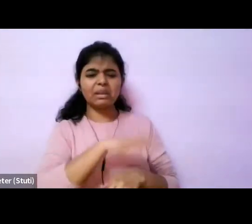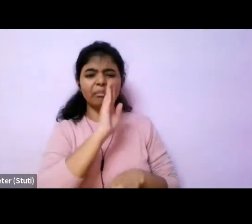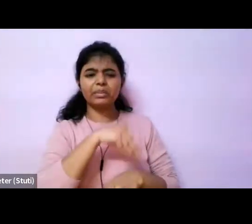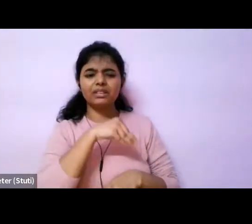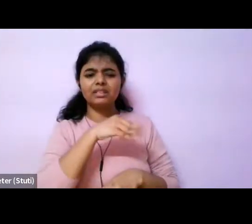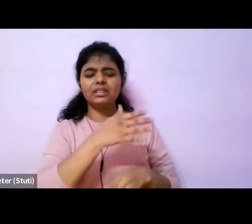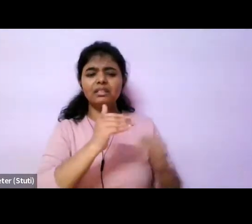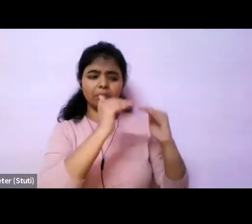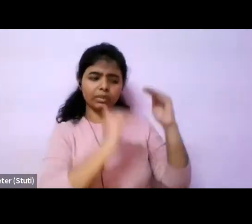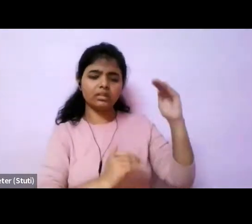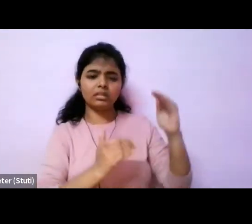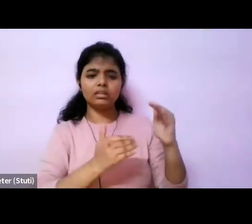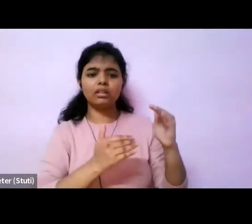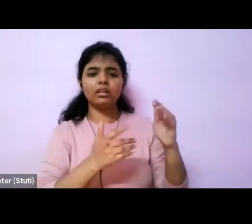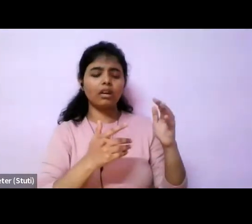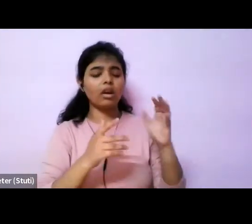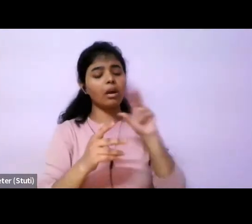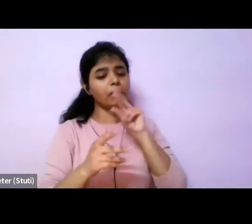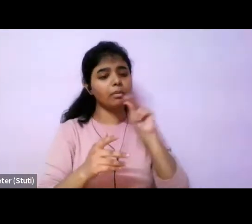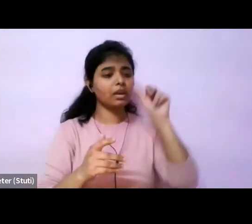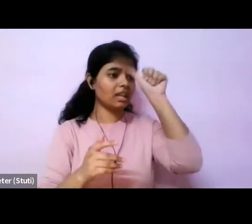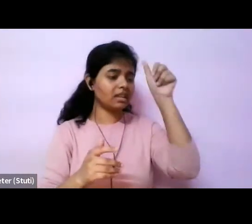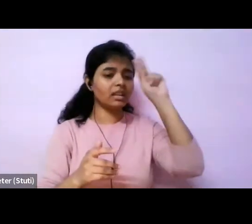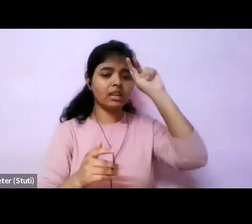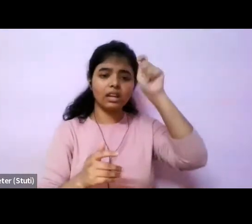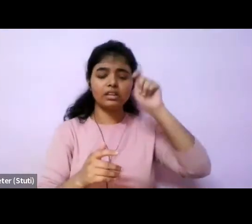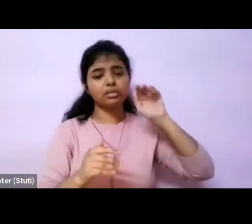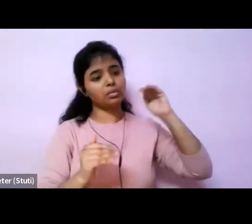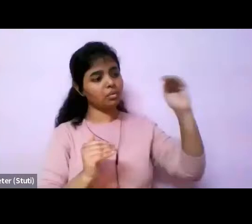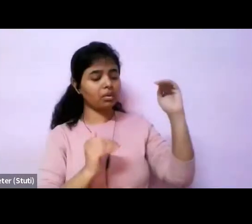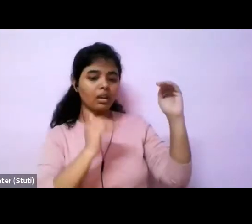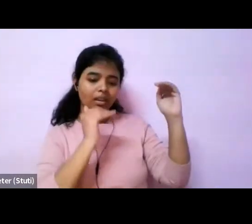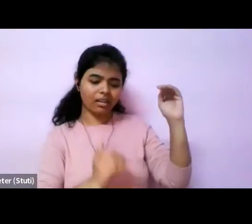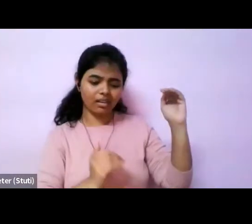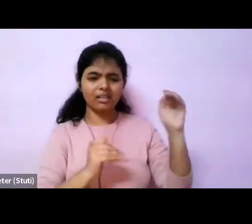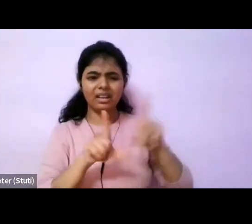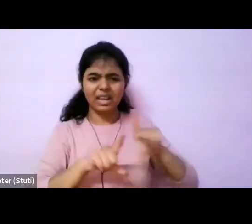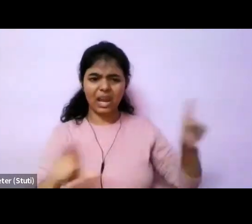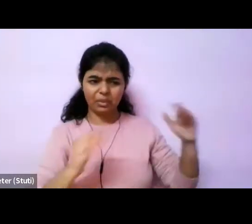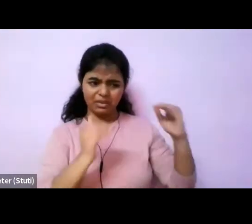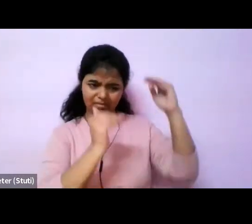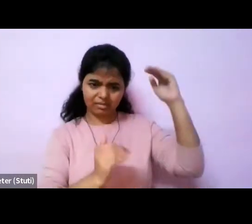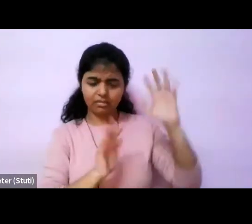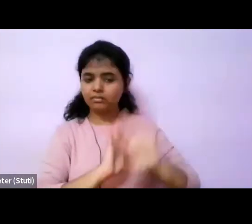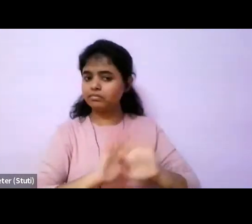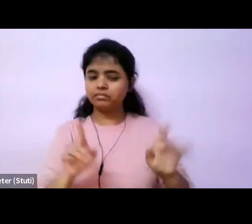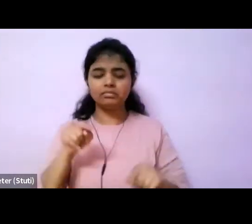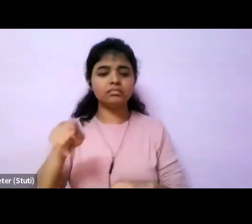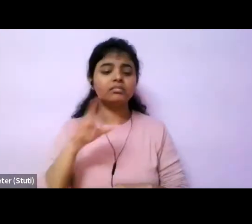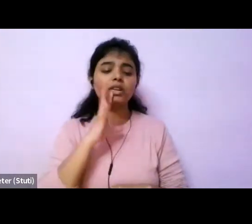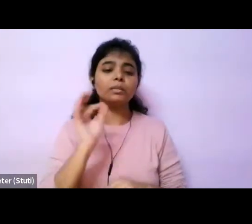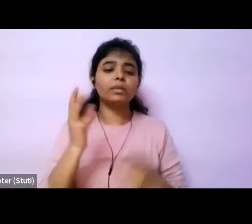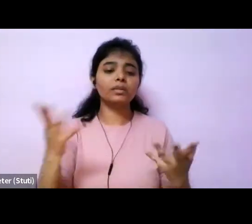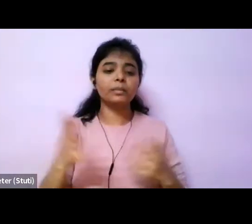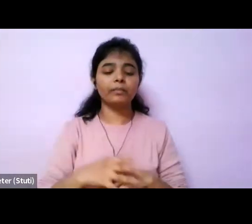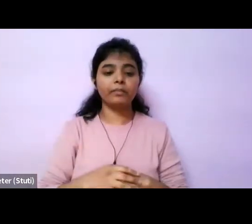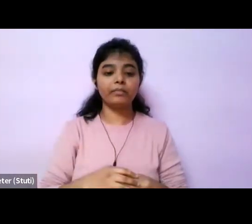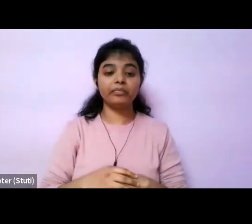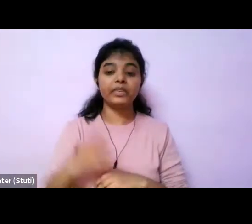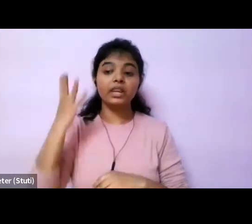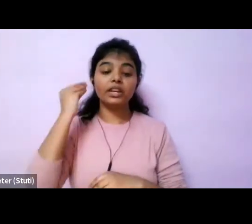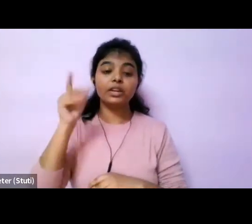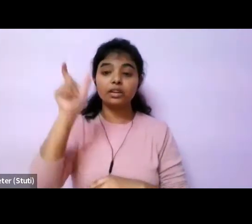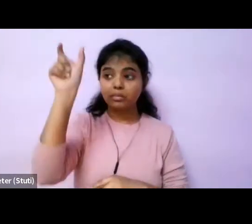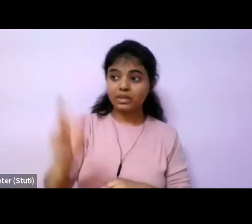the completion of his reorientation from hearing loss to deaf gain. He locates the lack in the hearing person rather